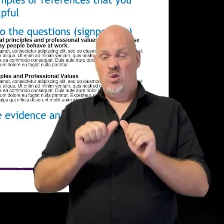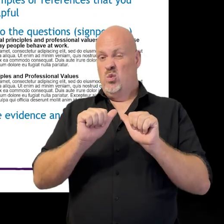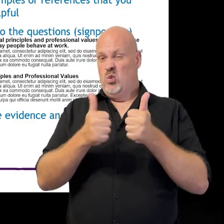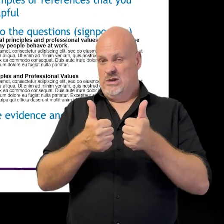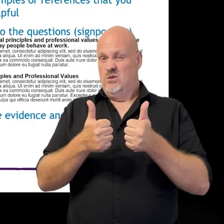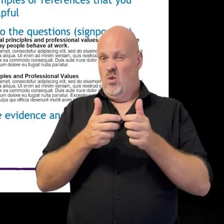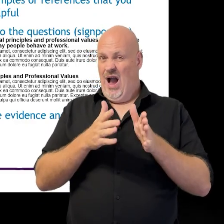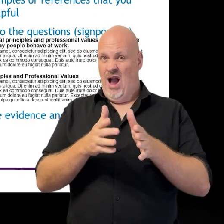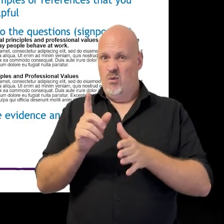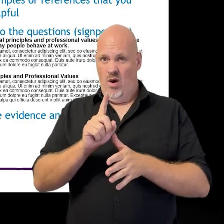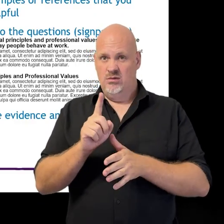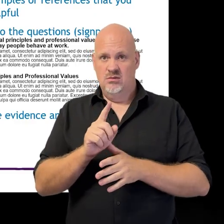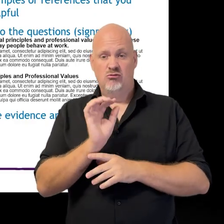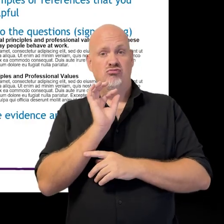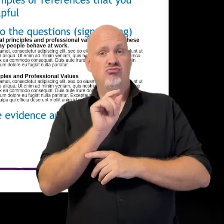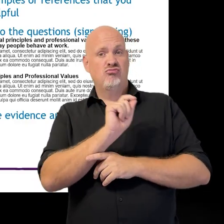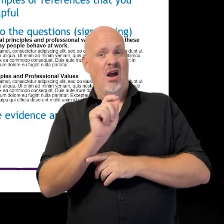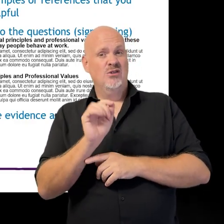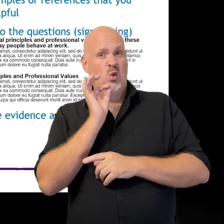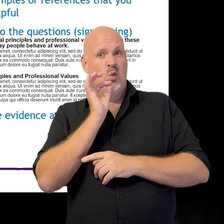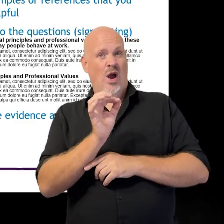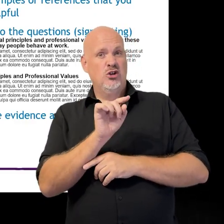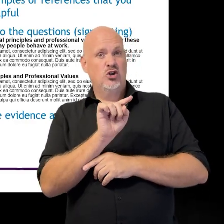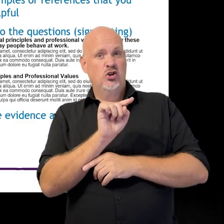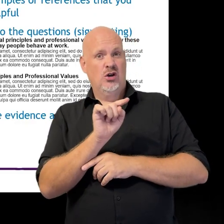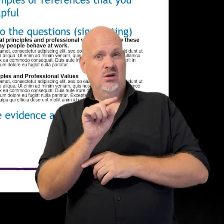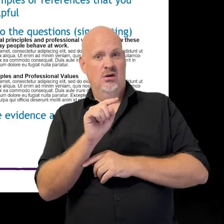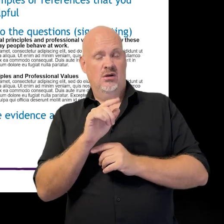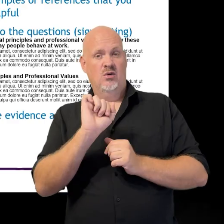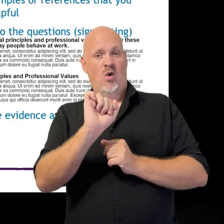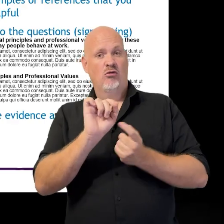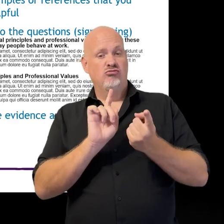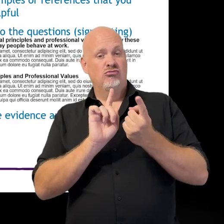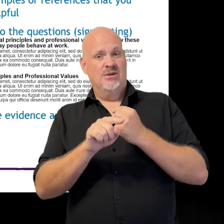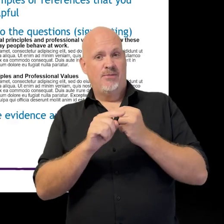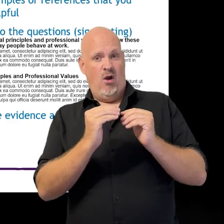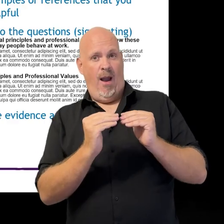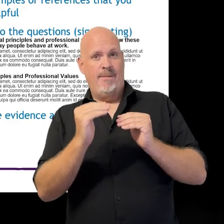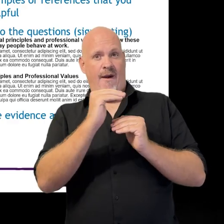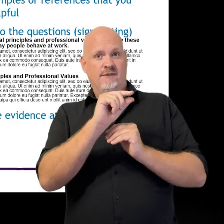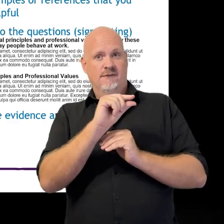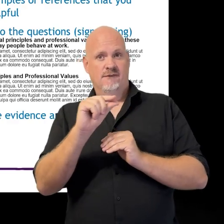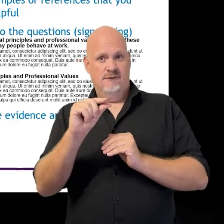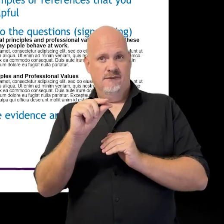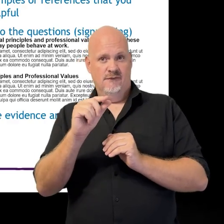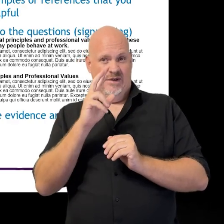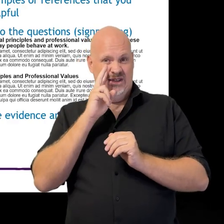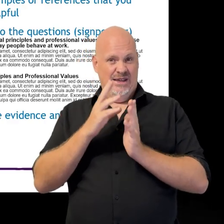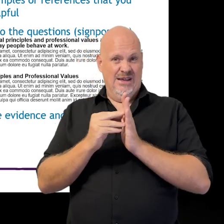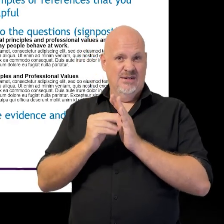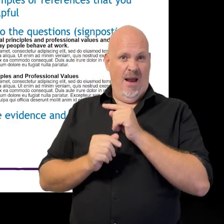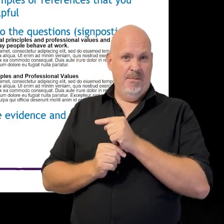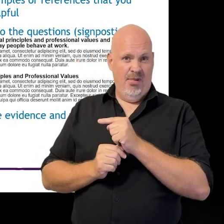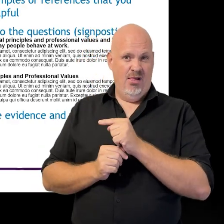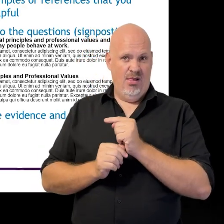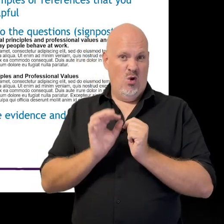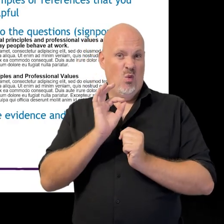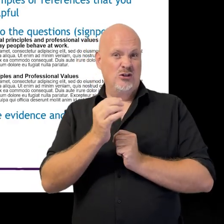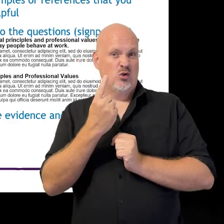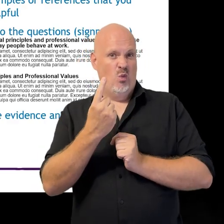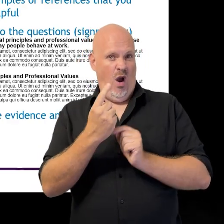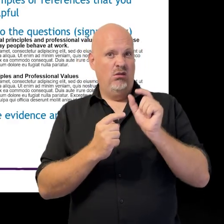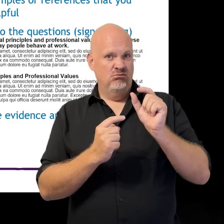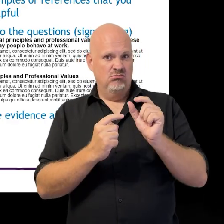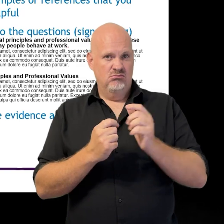can see in the example there, Q1. If that's a bit wordy and you just want to do something shorter, you can